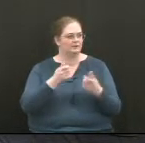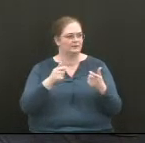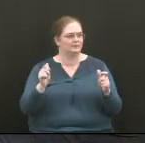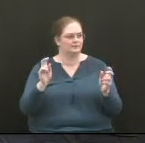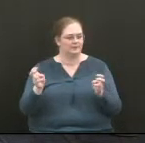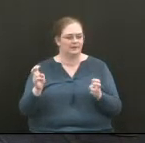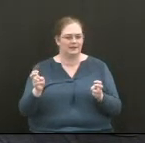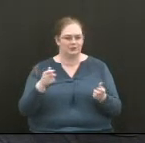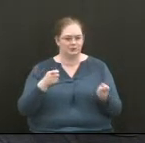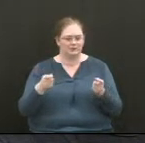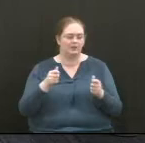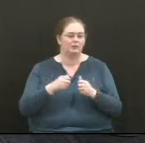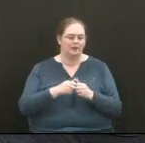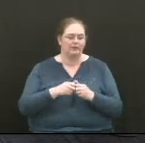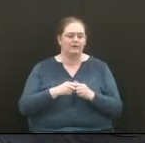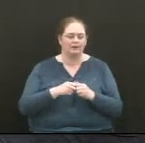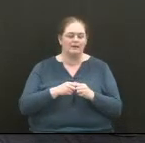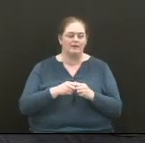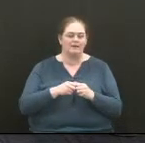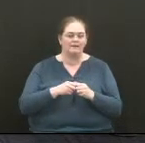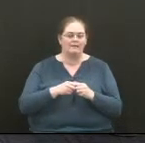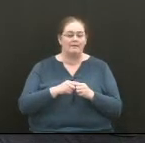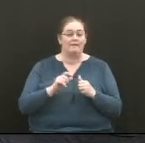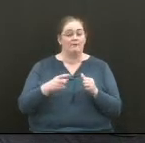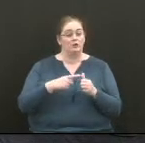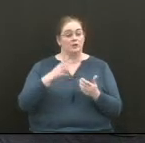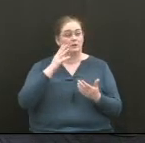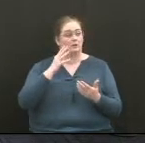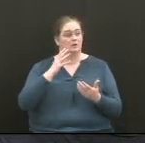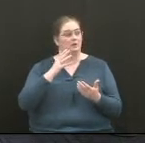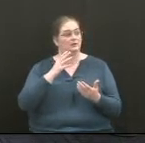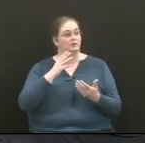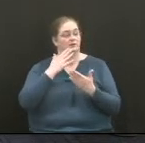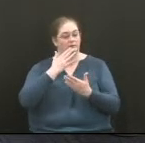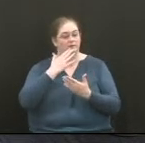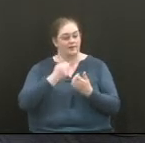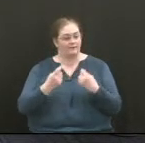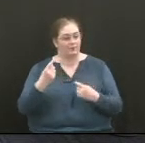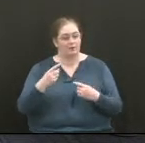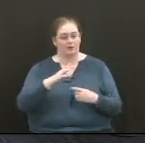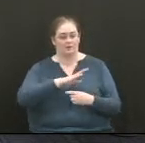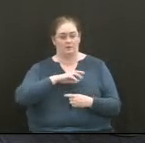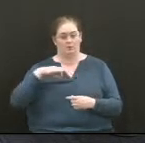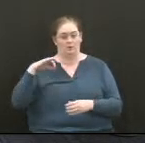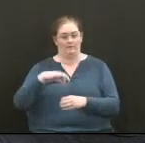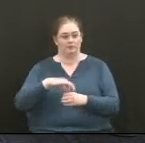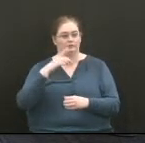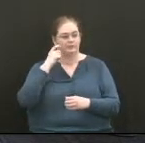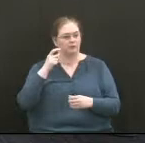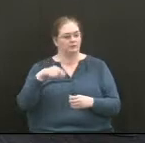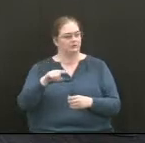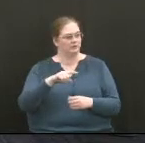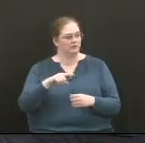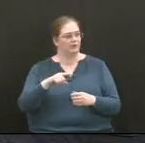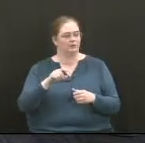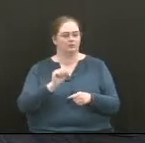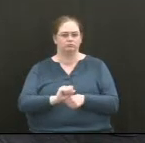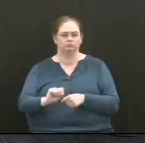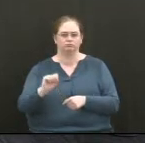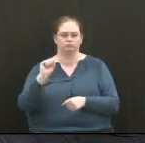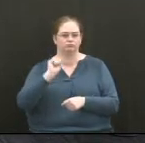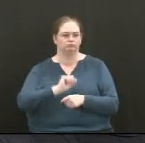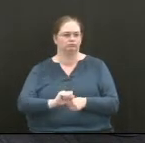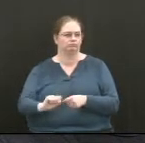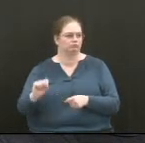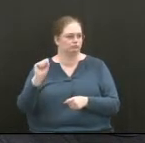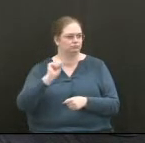that we're dealing with. And I first want to just thank everybody at the Board of Elections because they're working really, really hard.